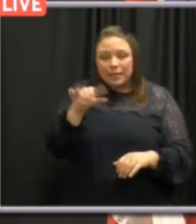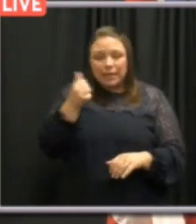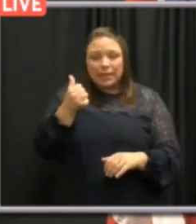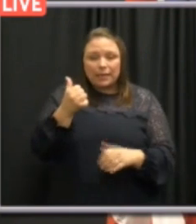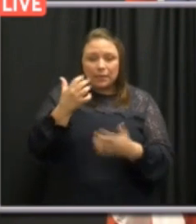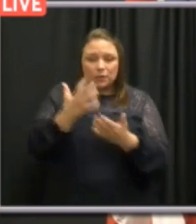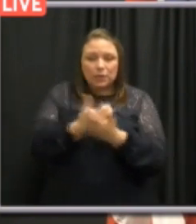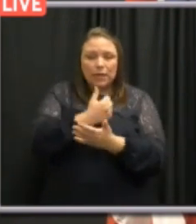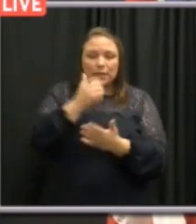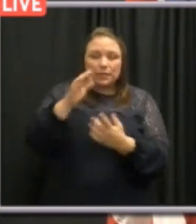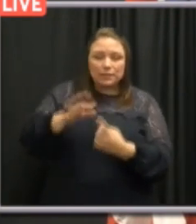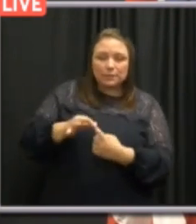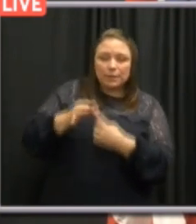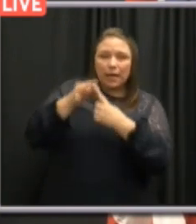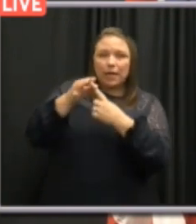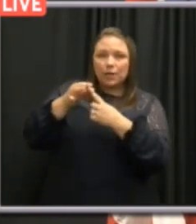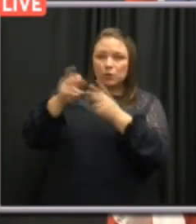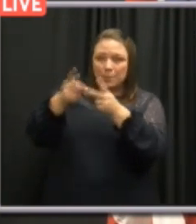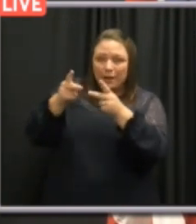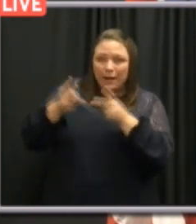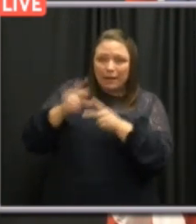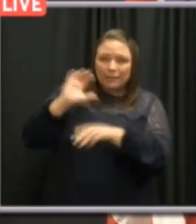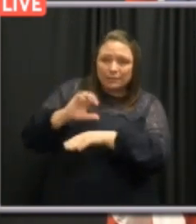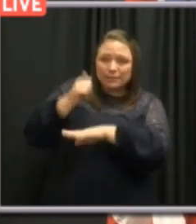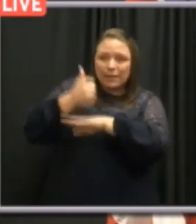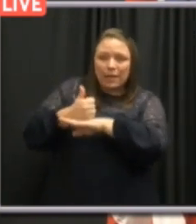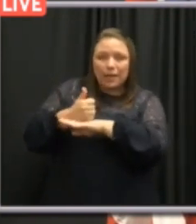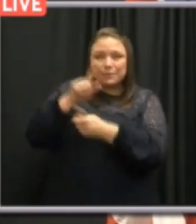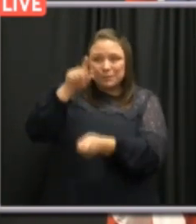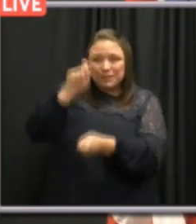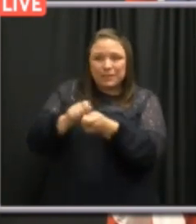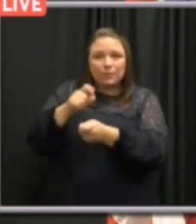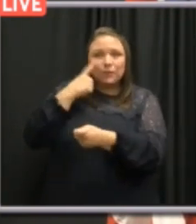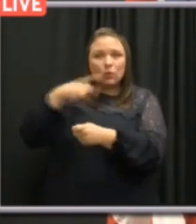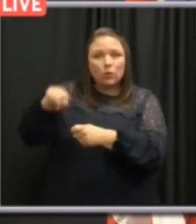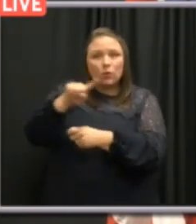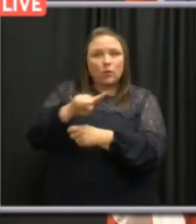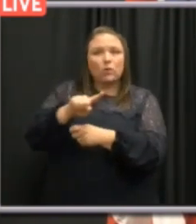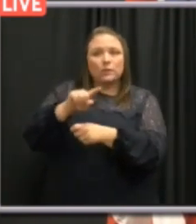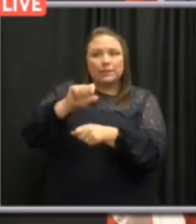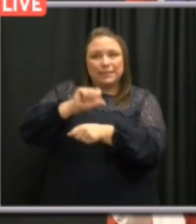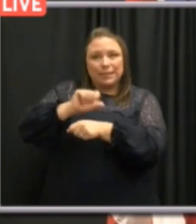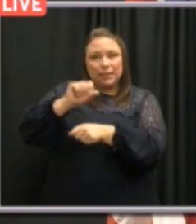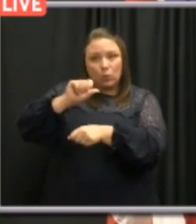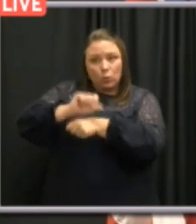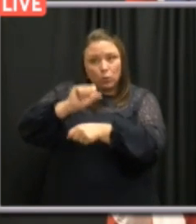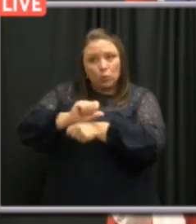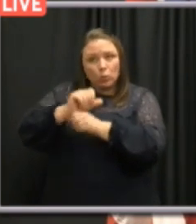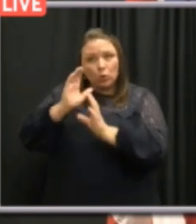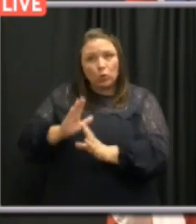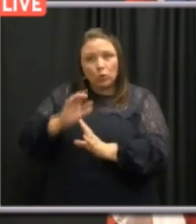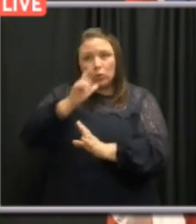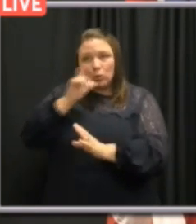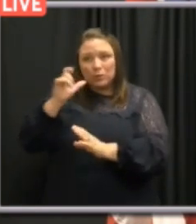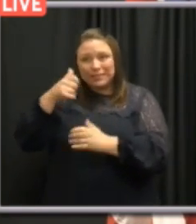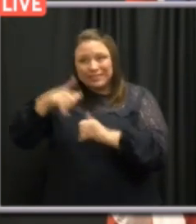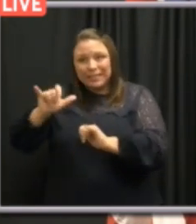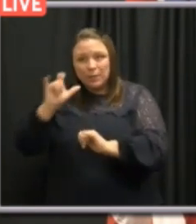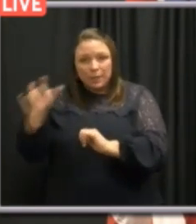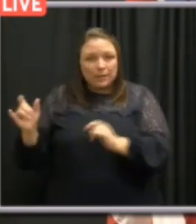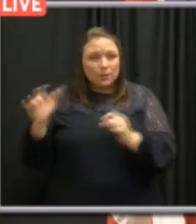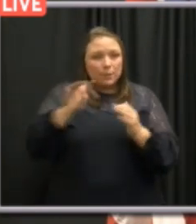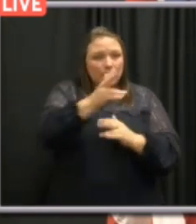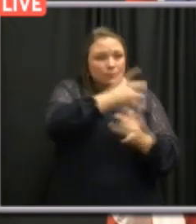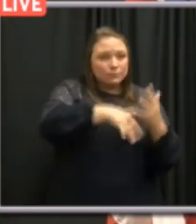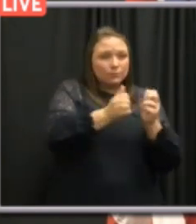a special site or center could be set up for the essential workers who have to come back and interface with the community?